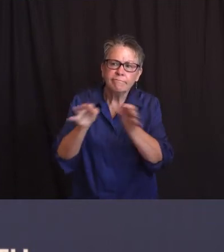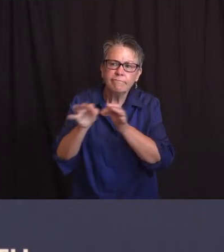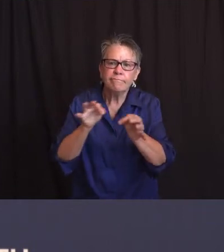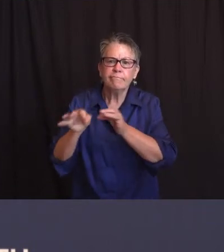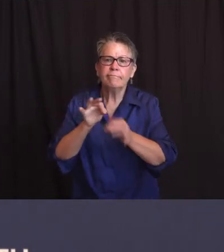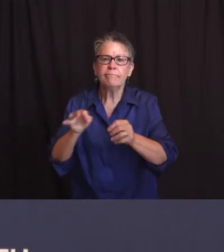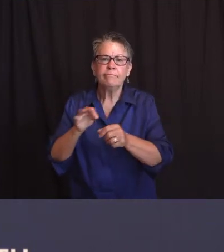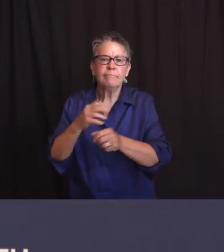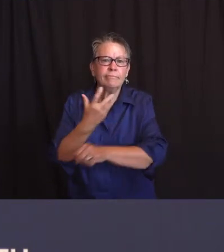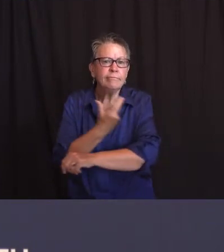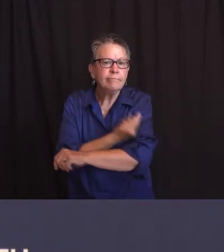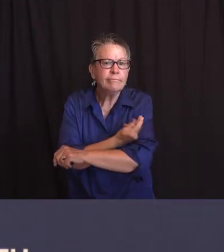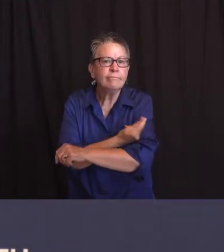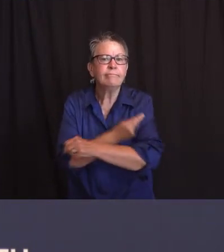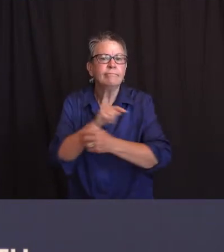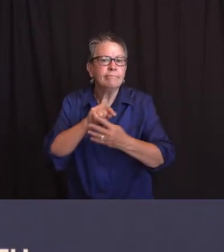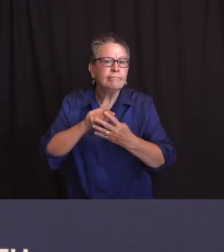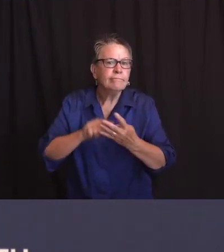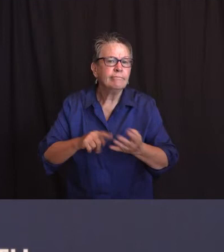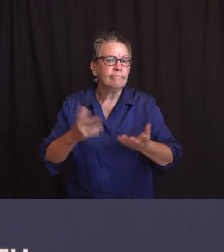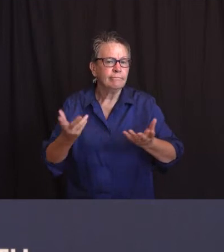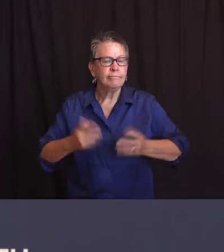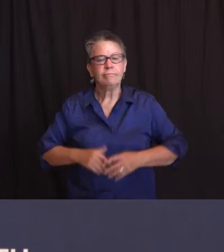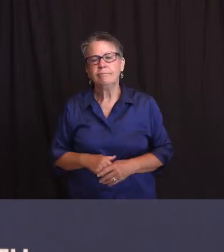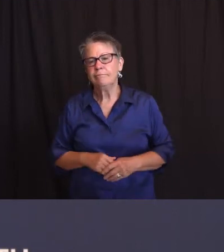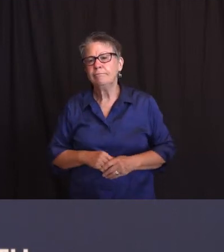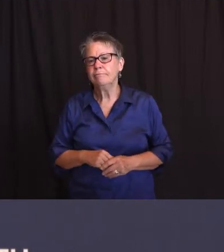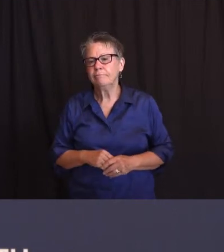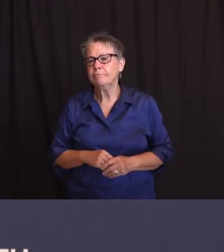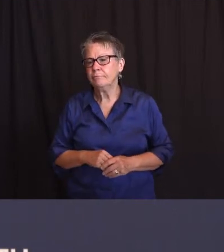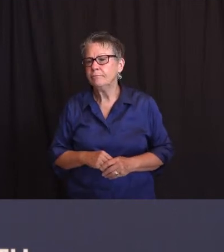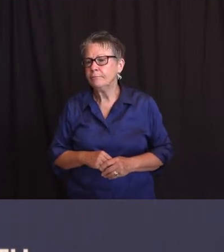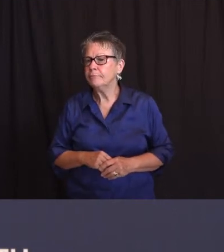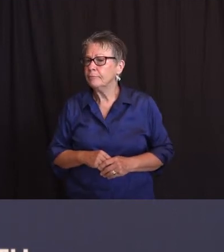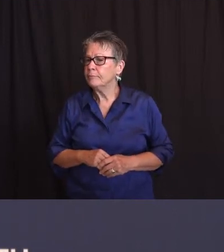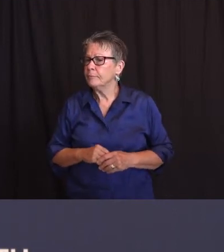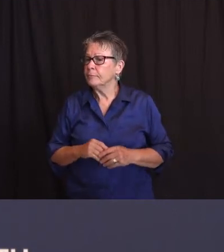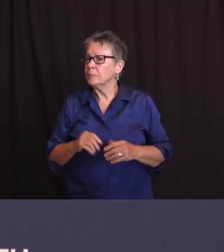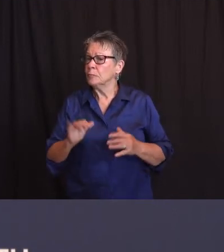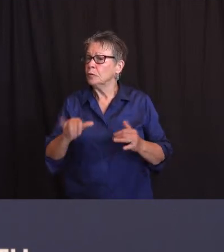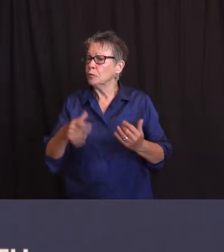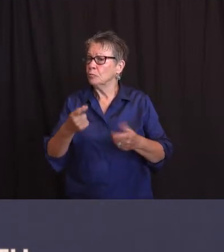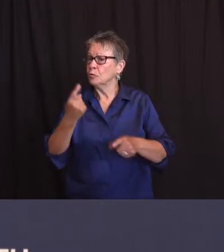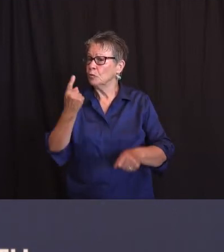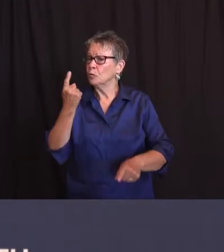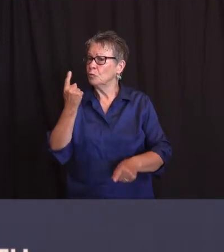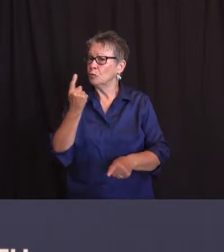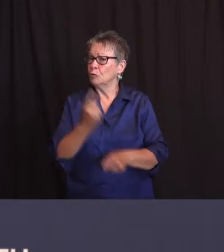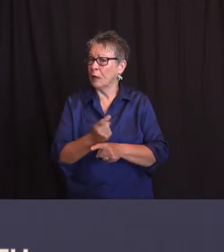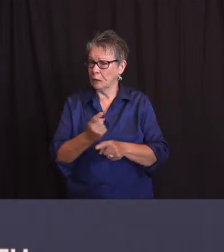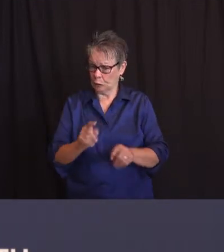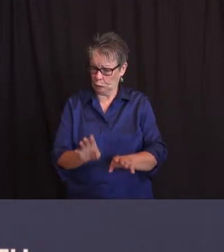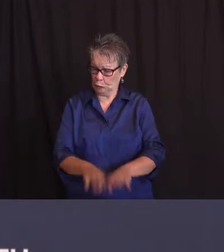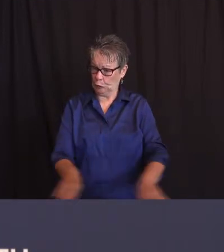getting sick at a level that adults have been, although the needle's moved a little bit